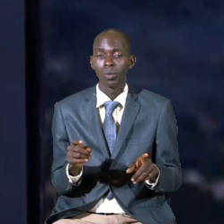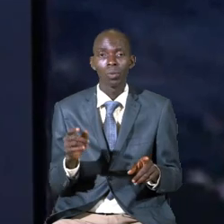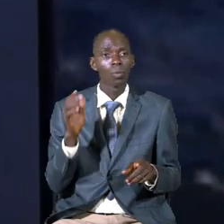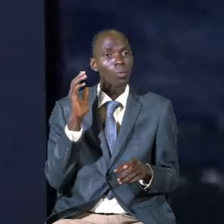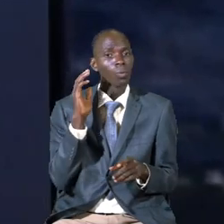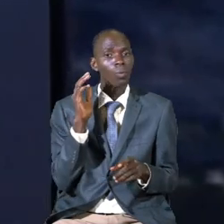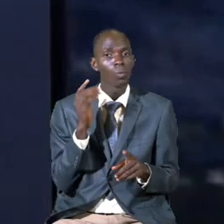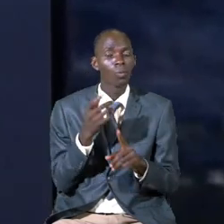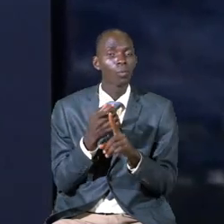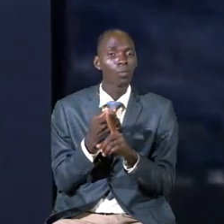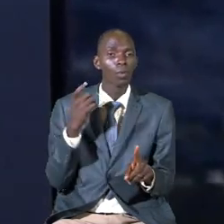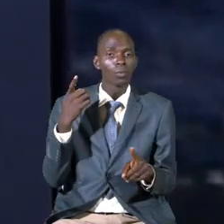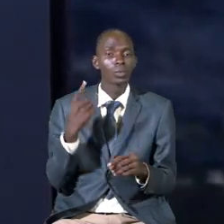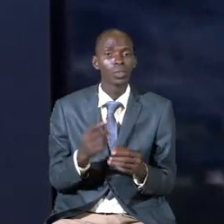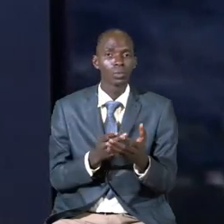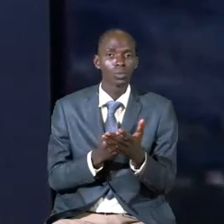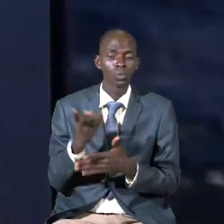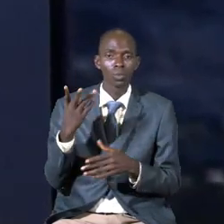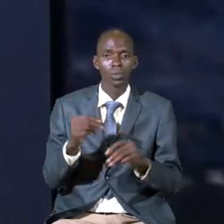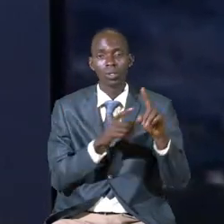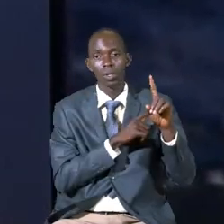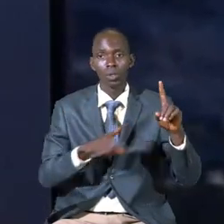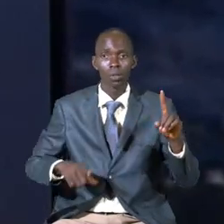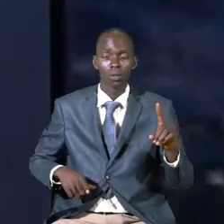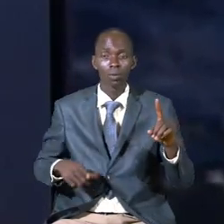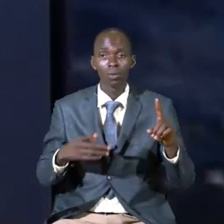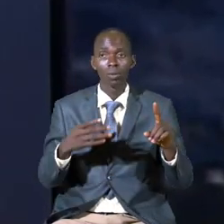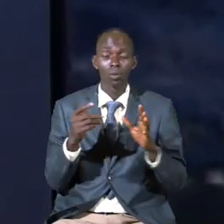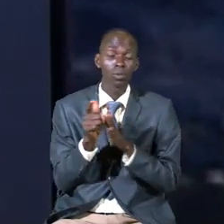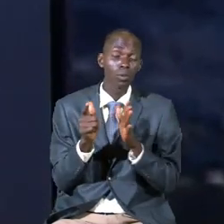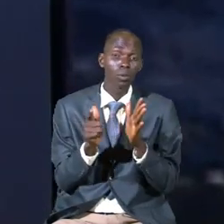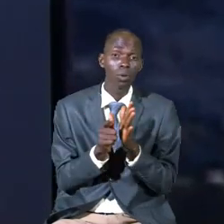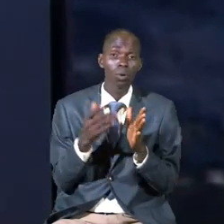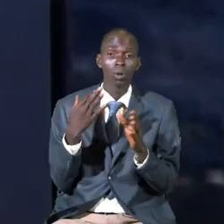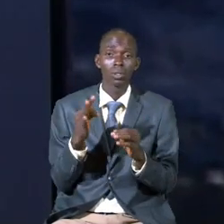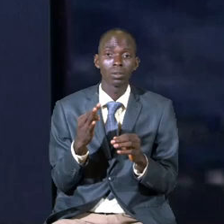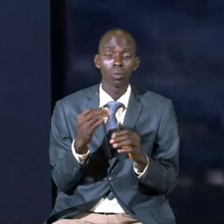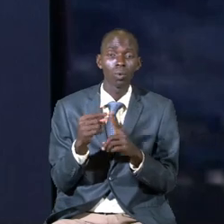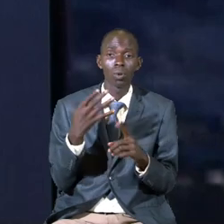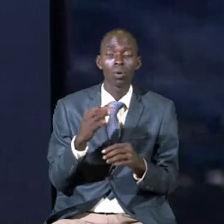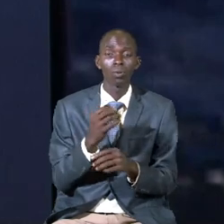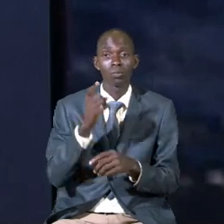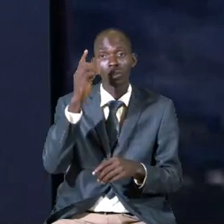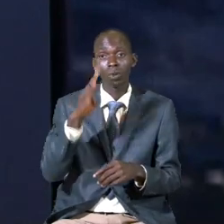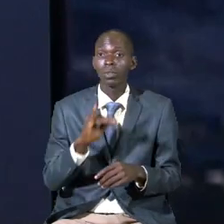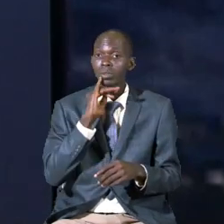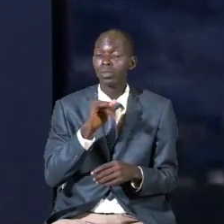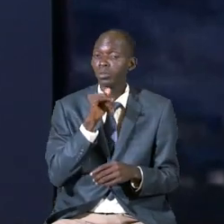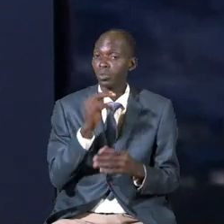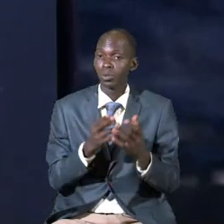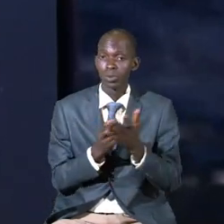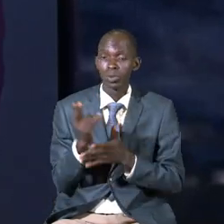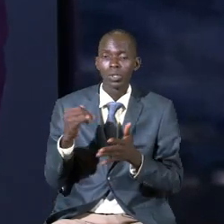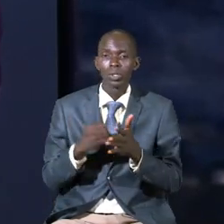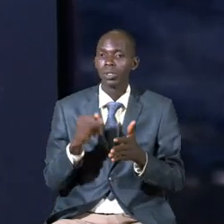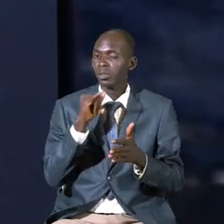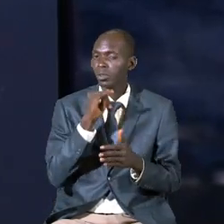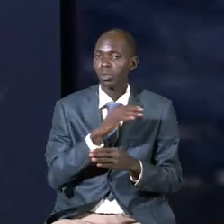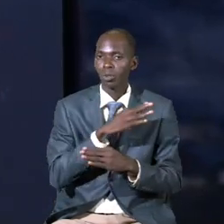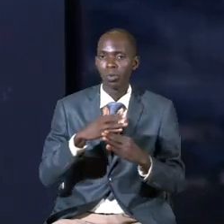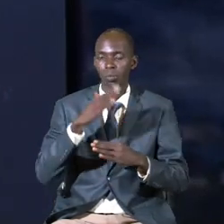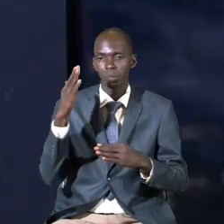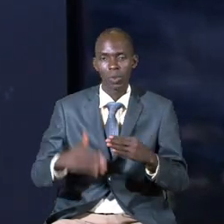the truth of the law of god or the word of god it's not true it's not ultimate truth